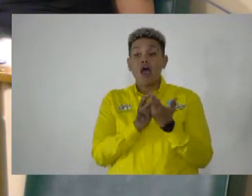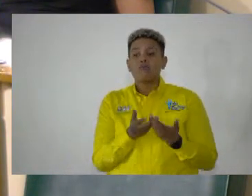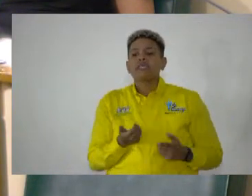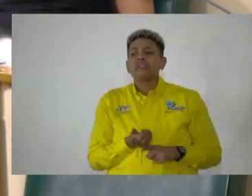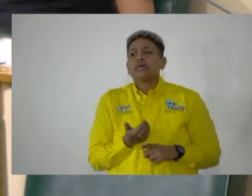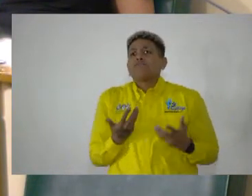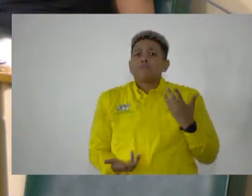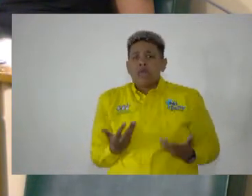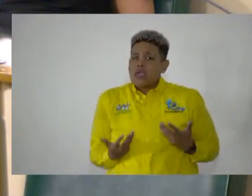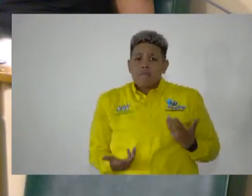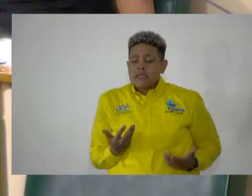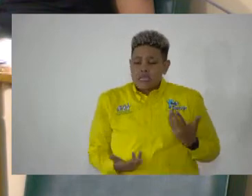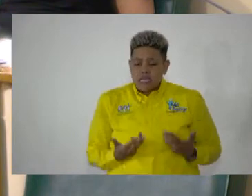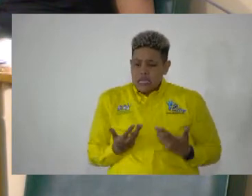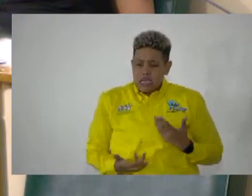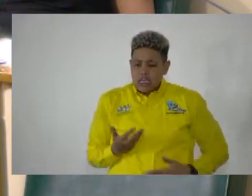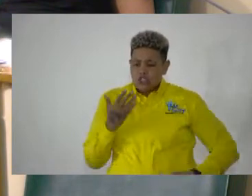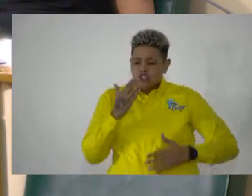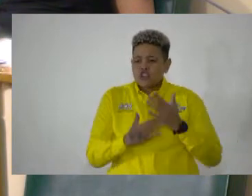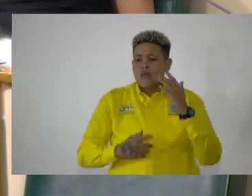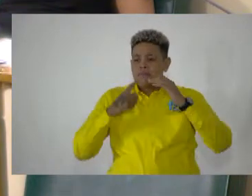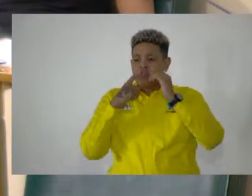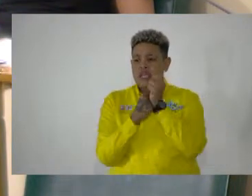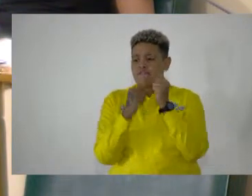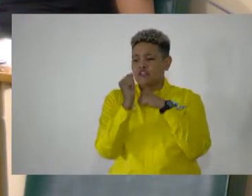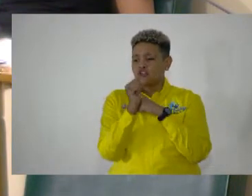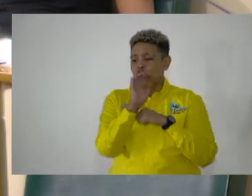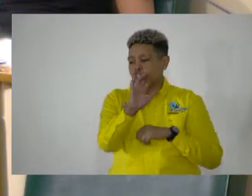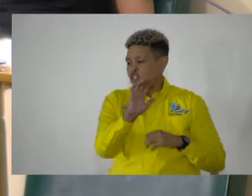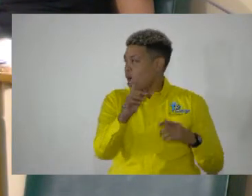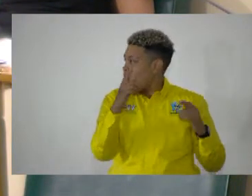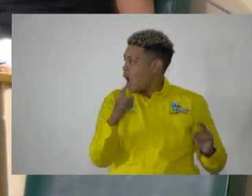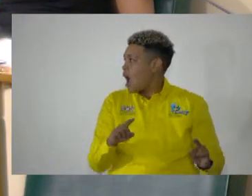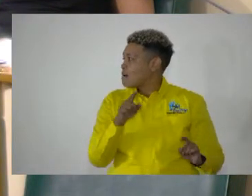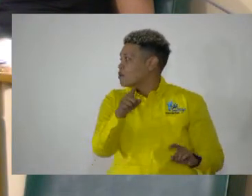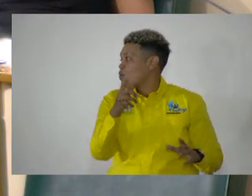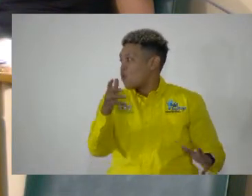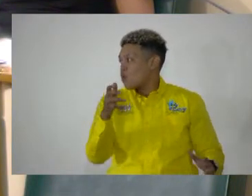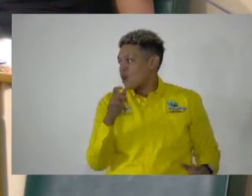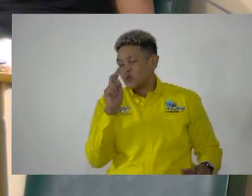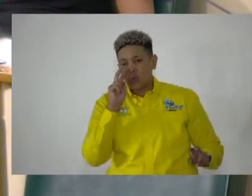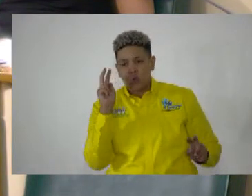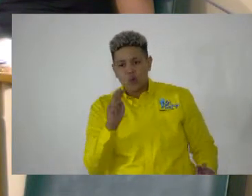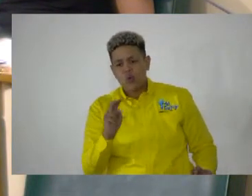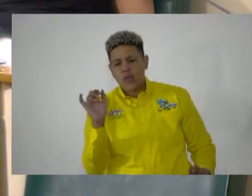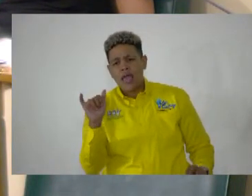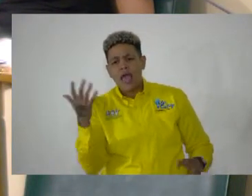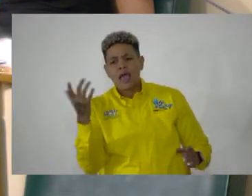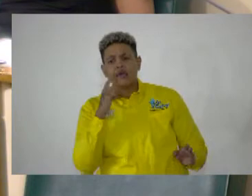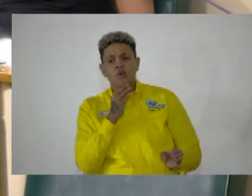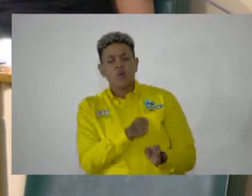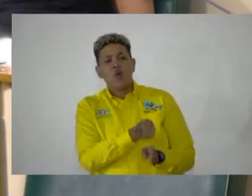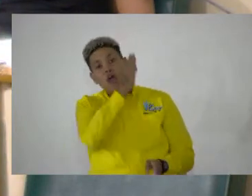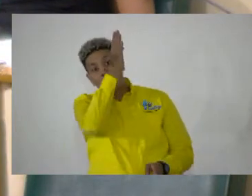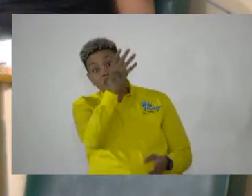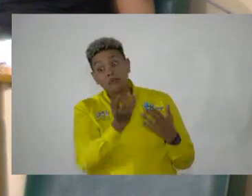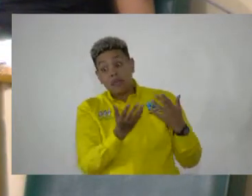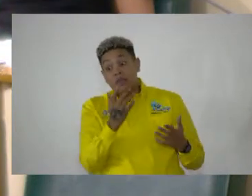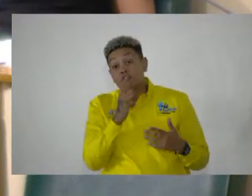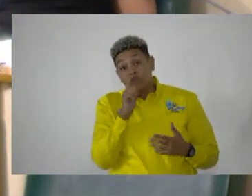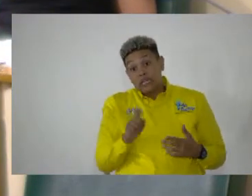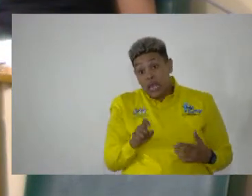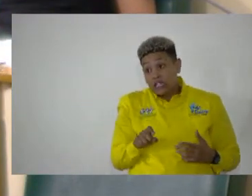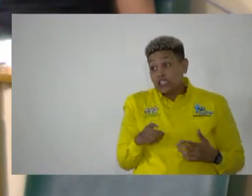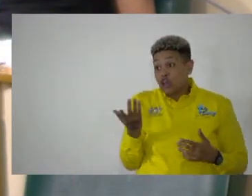may be some infrastructure that you want to look at, such as walls, that might be